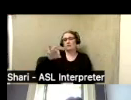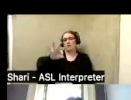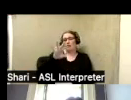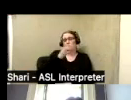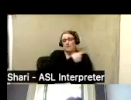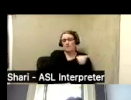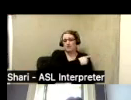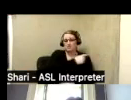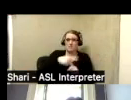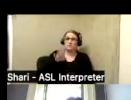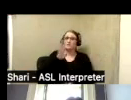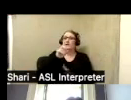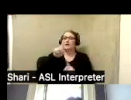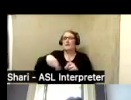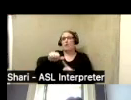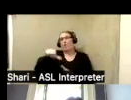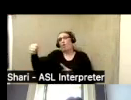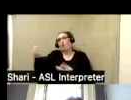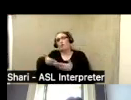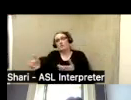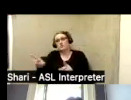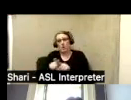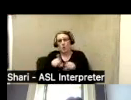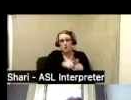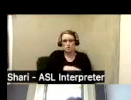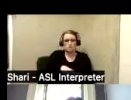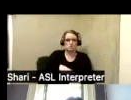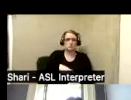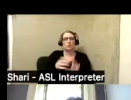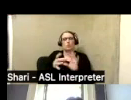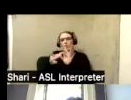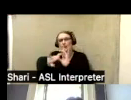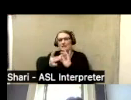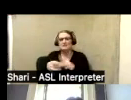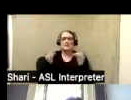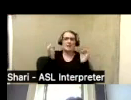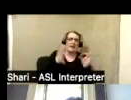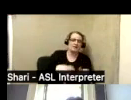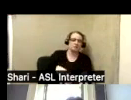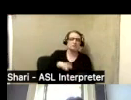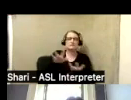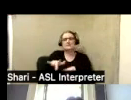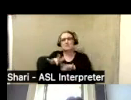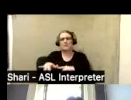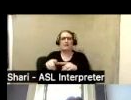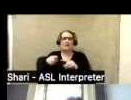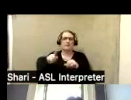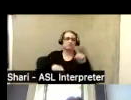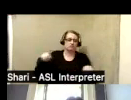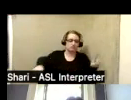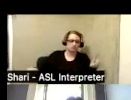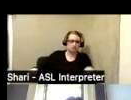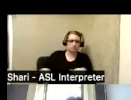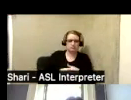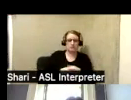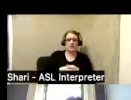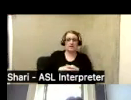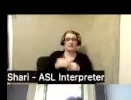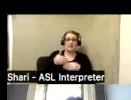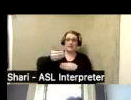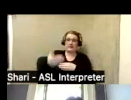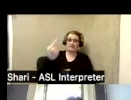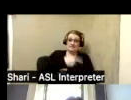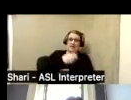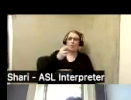we speak about other things as well, of affective relations, hatred, sympathy, and so on. And the following day or several